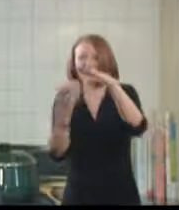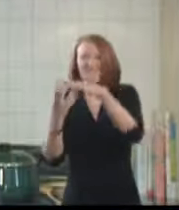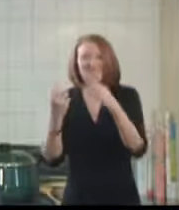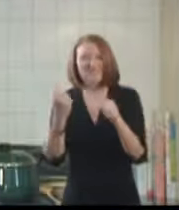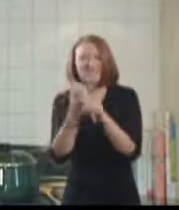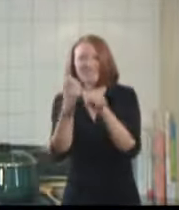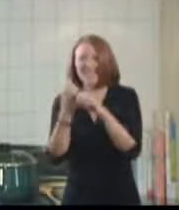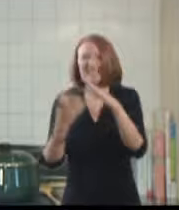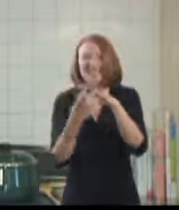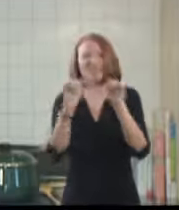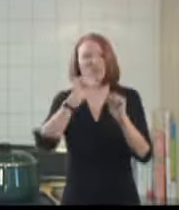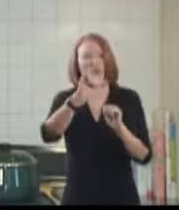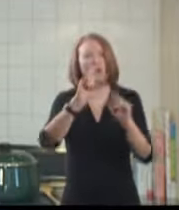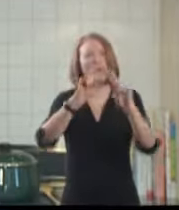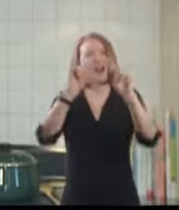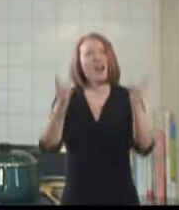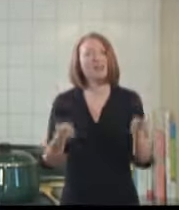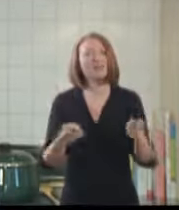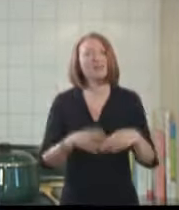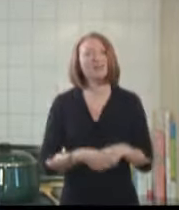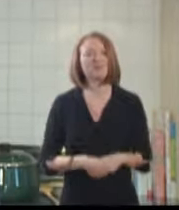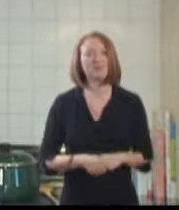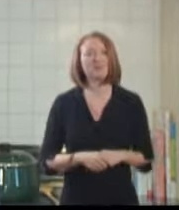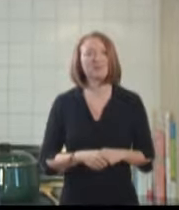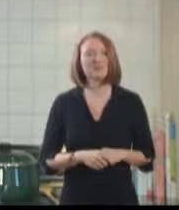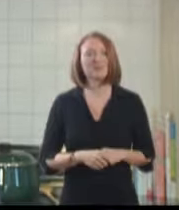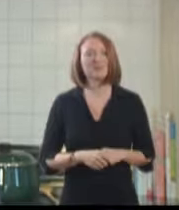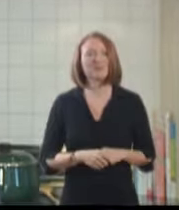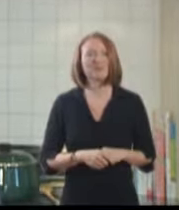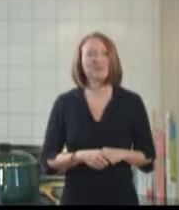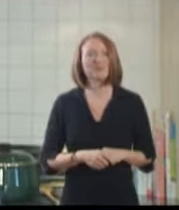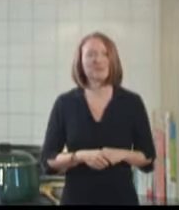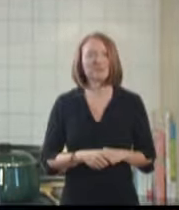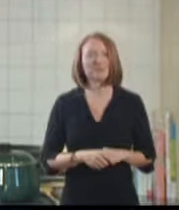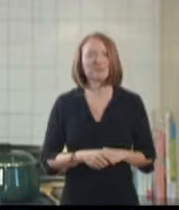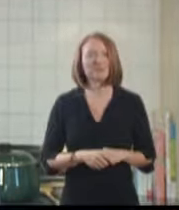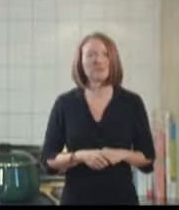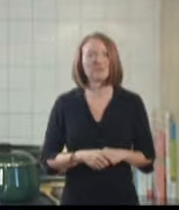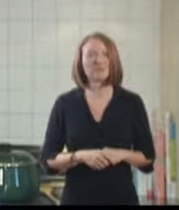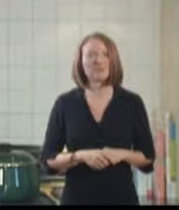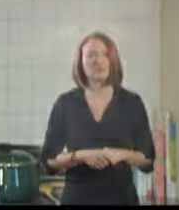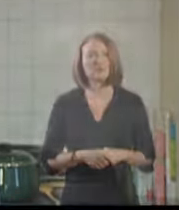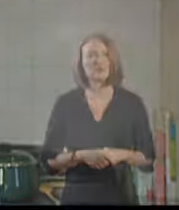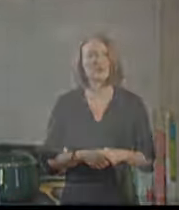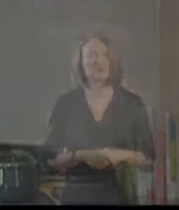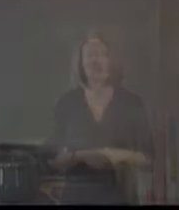We will now look at how the products are fitted within the home by the local fire and rescue service.